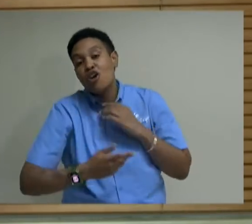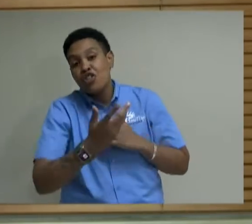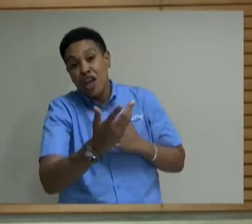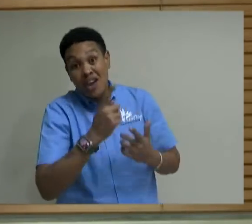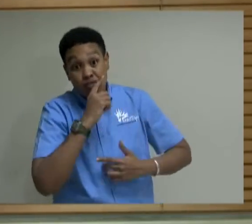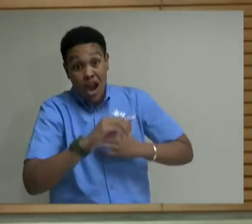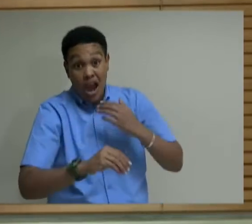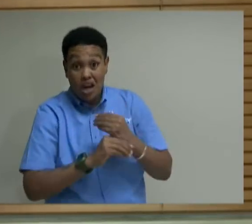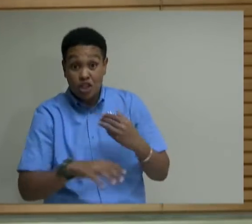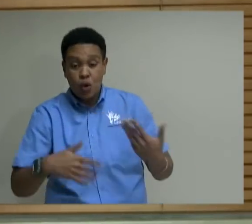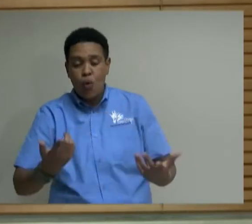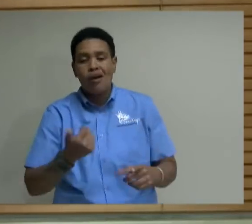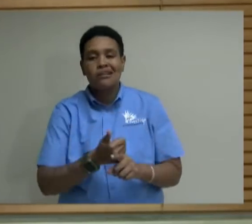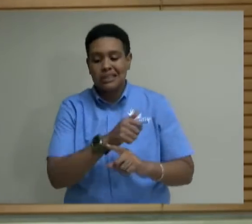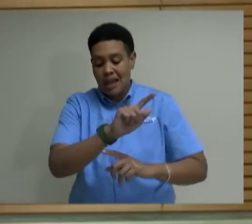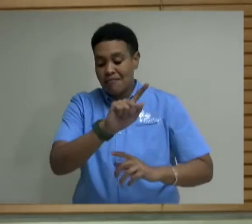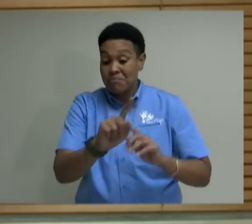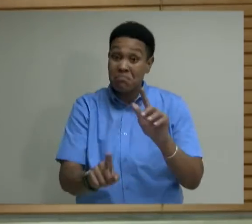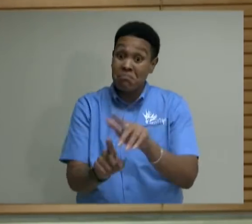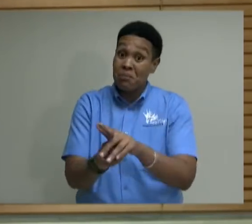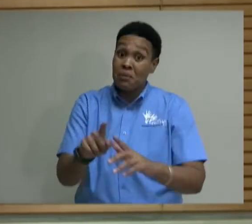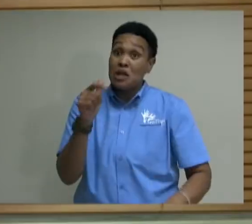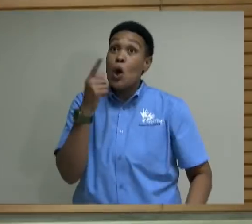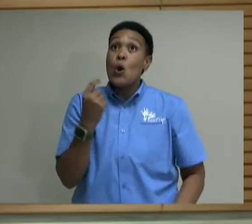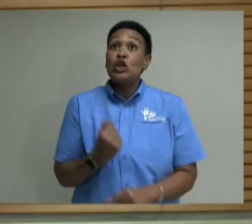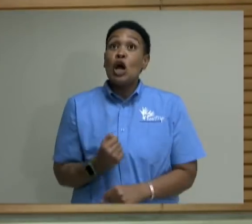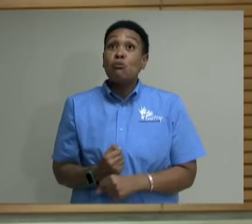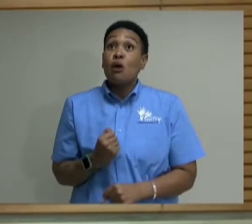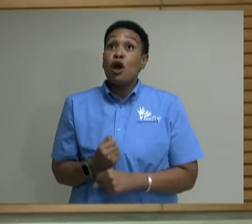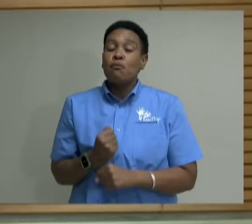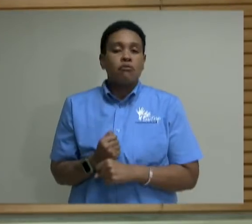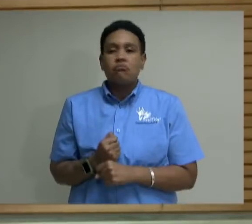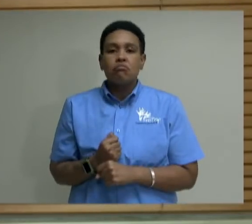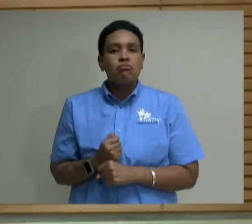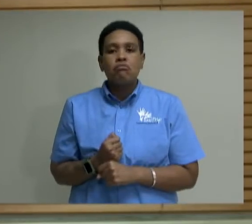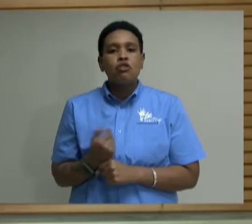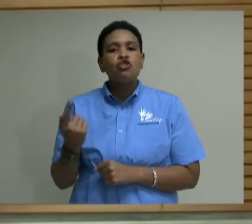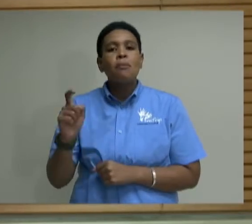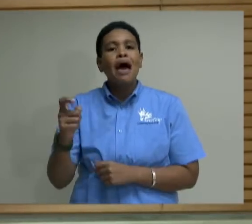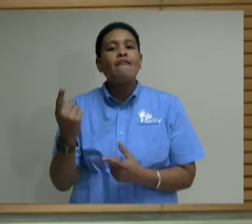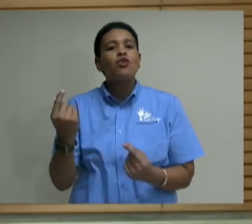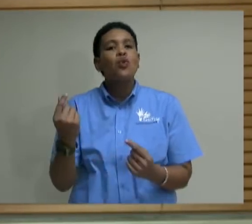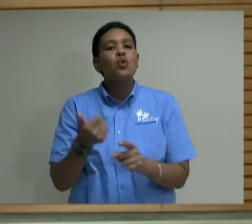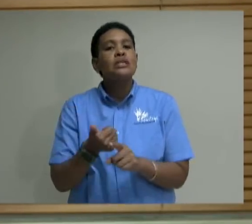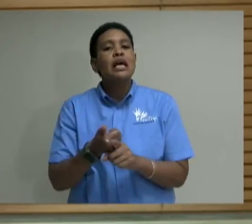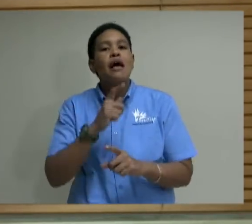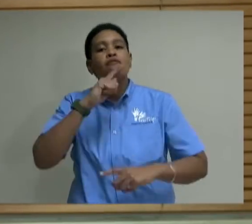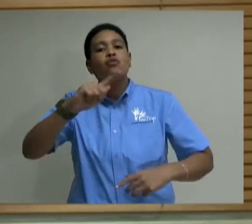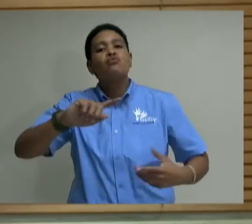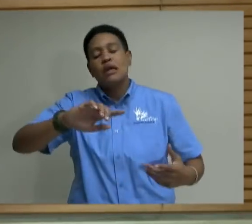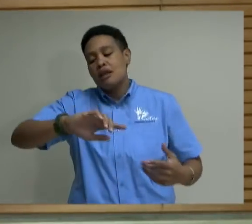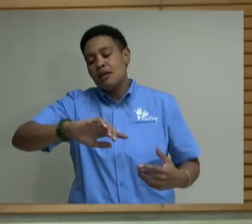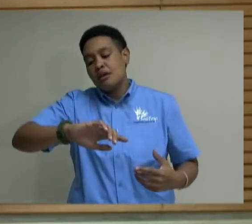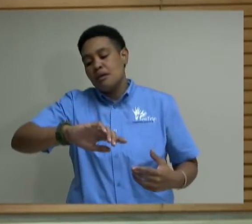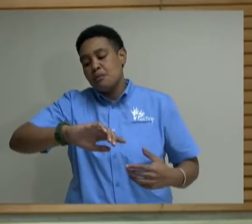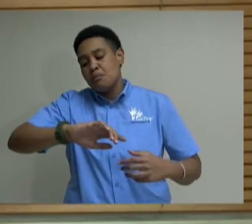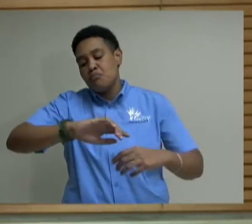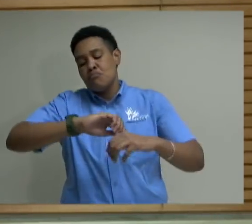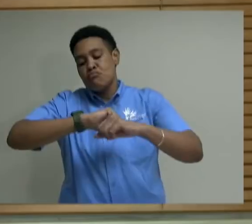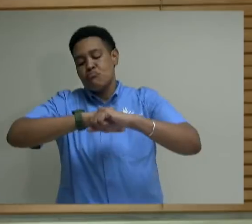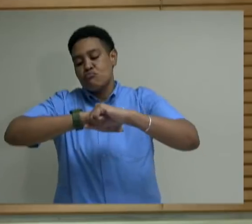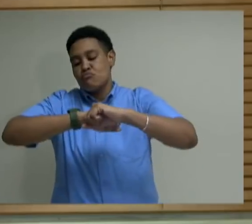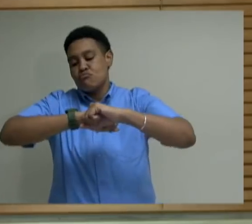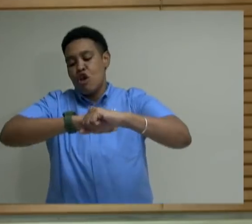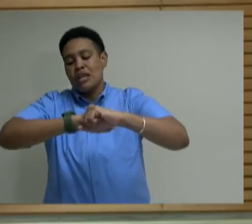as such, it comes outside of just being a job. It's just something that they have to do to protect the parish.